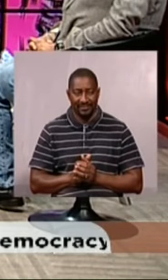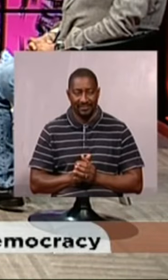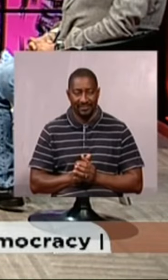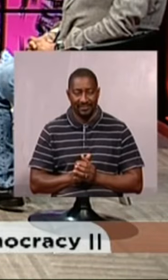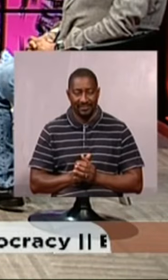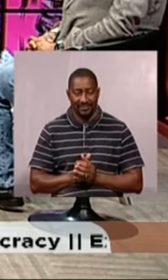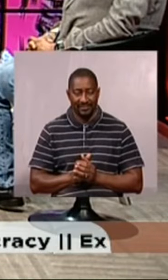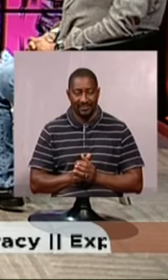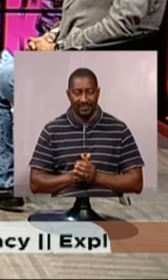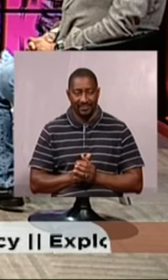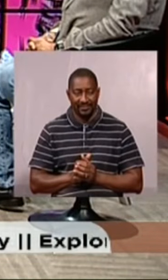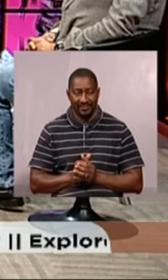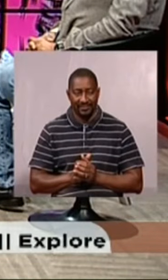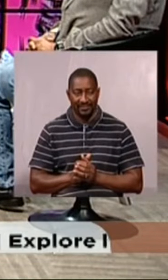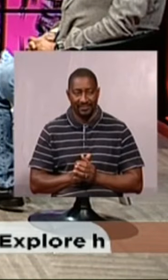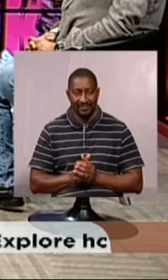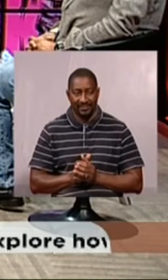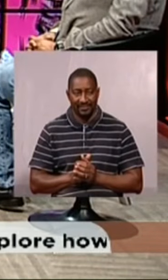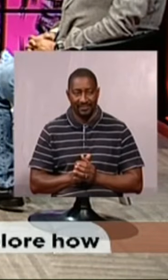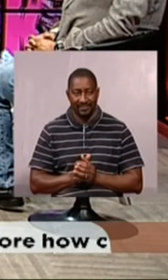whatever platforms. Thanks.